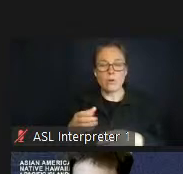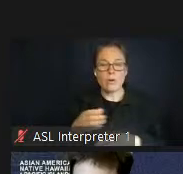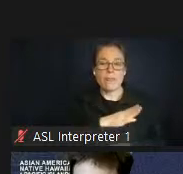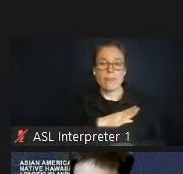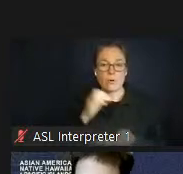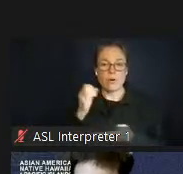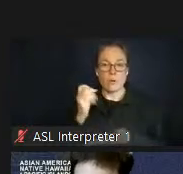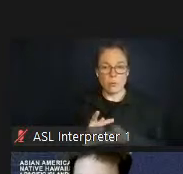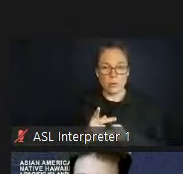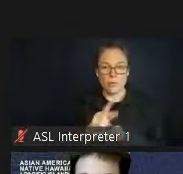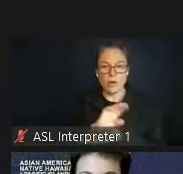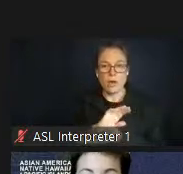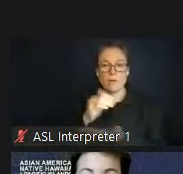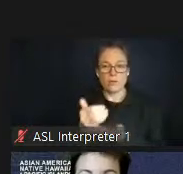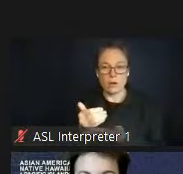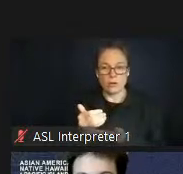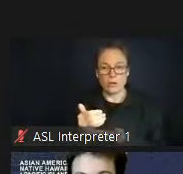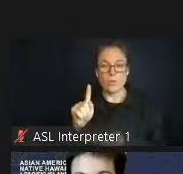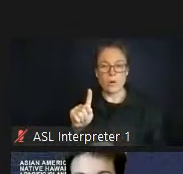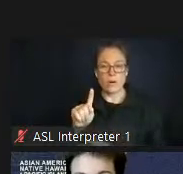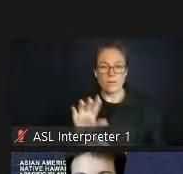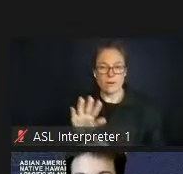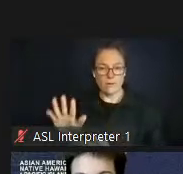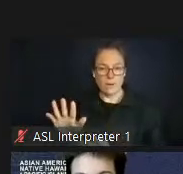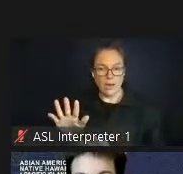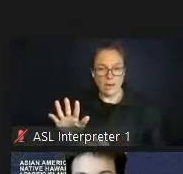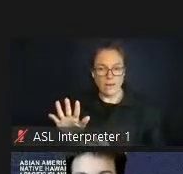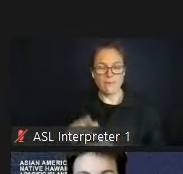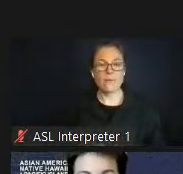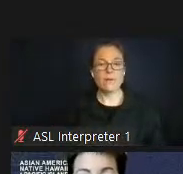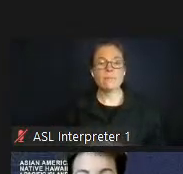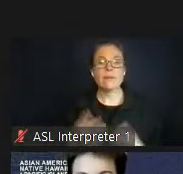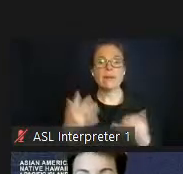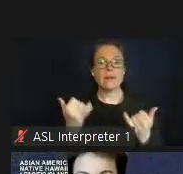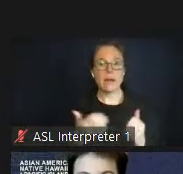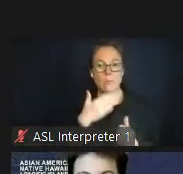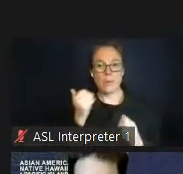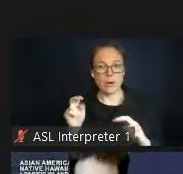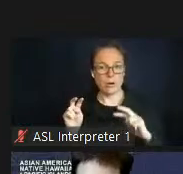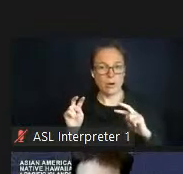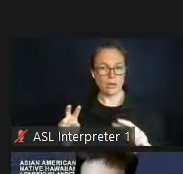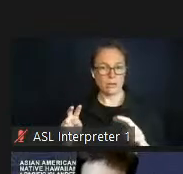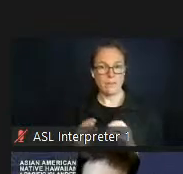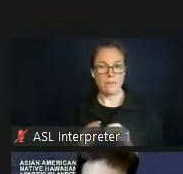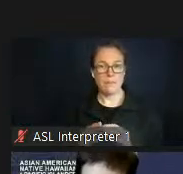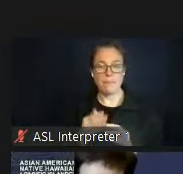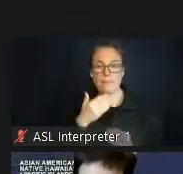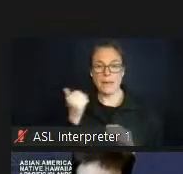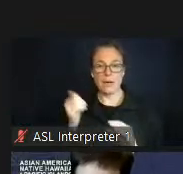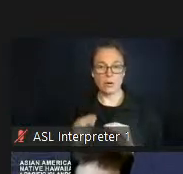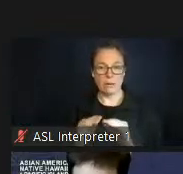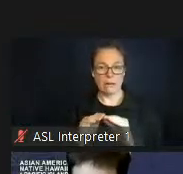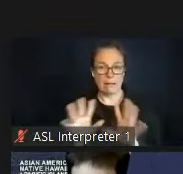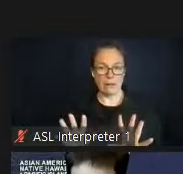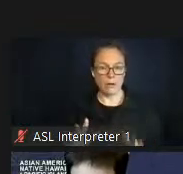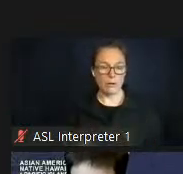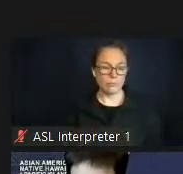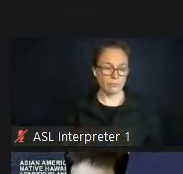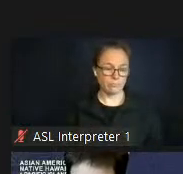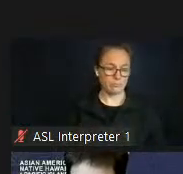1 funding allocation. This gives us greater oversight and transparency. Next